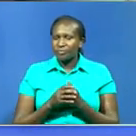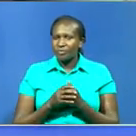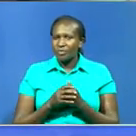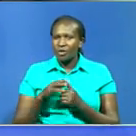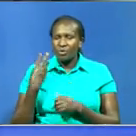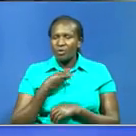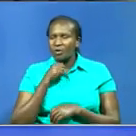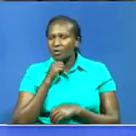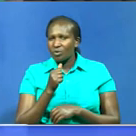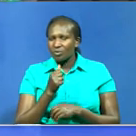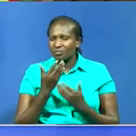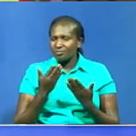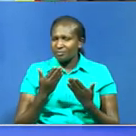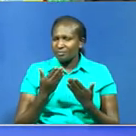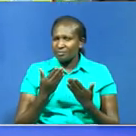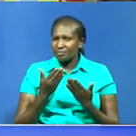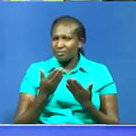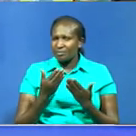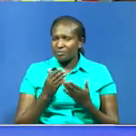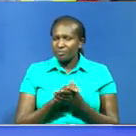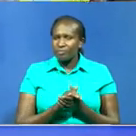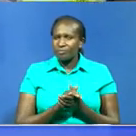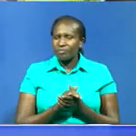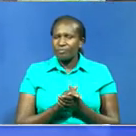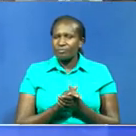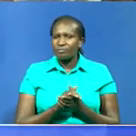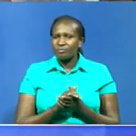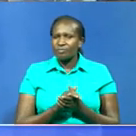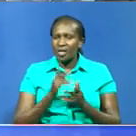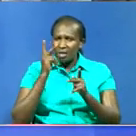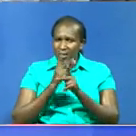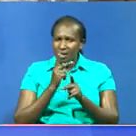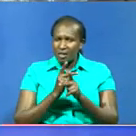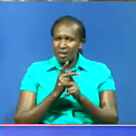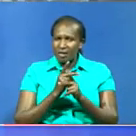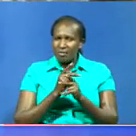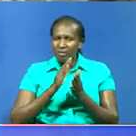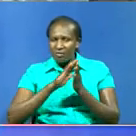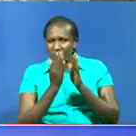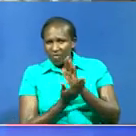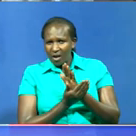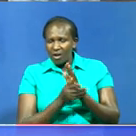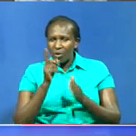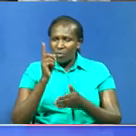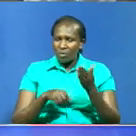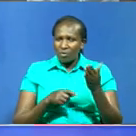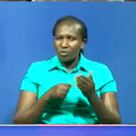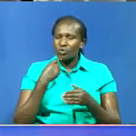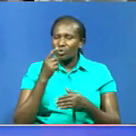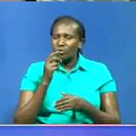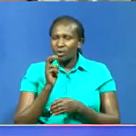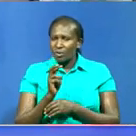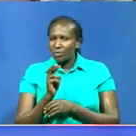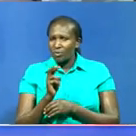not an island. Keep learning. Keep documenting the new things you're discovering so that you can be able to help other